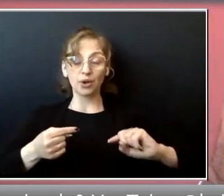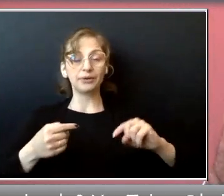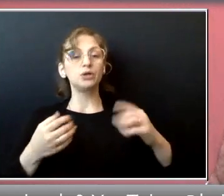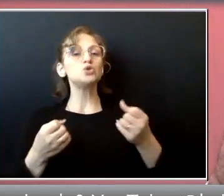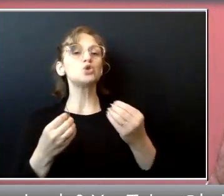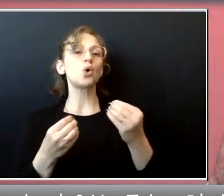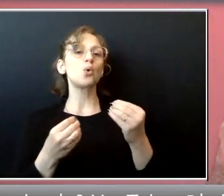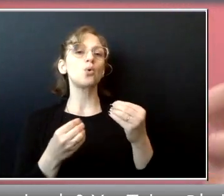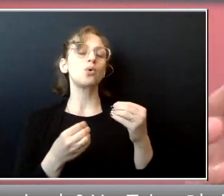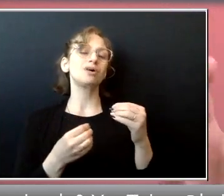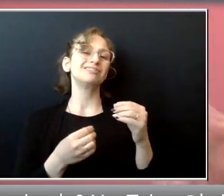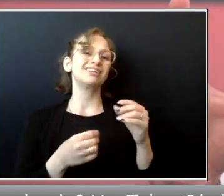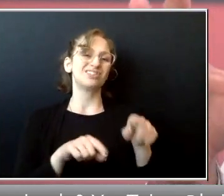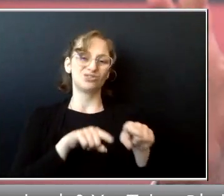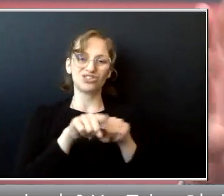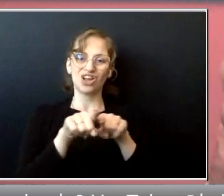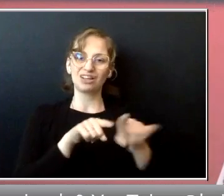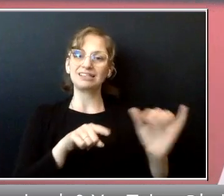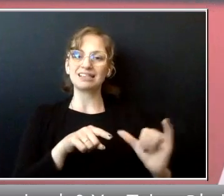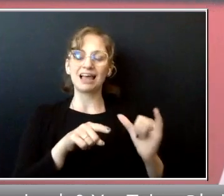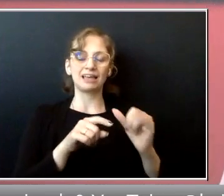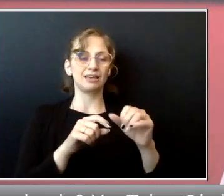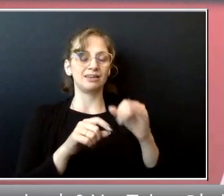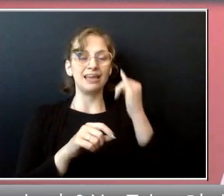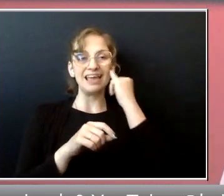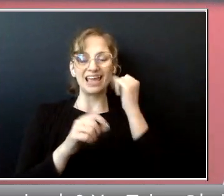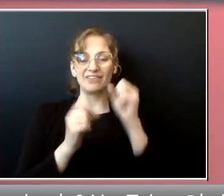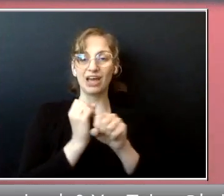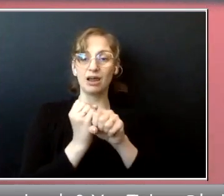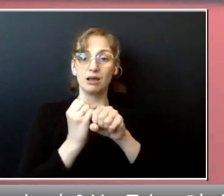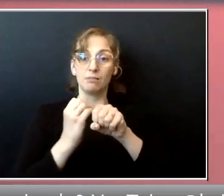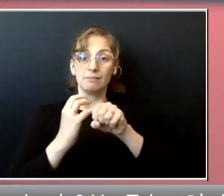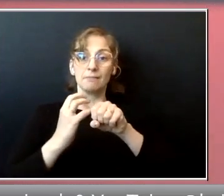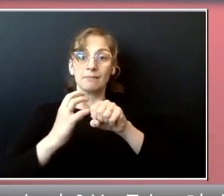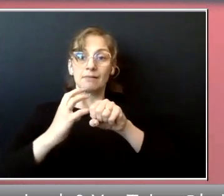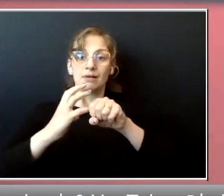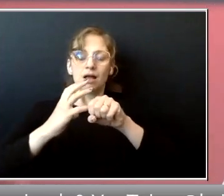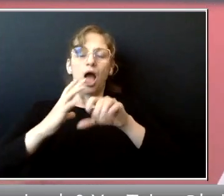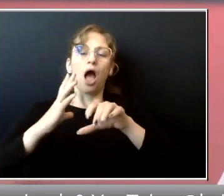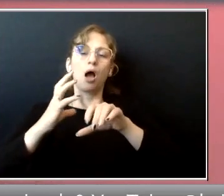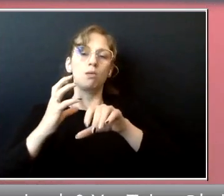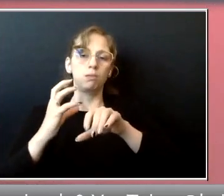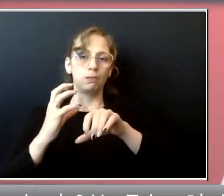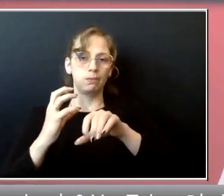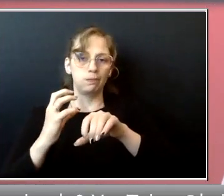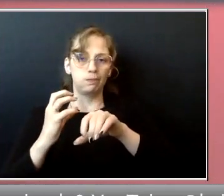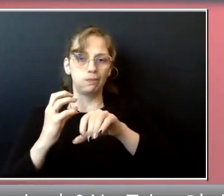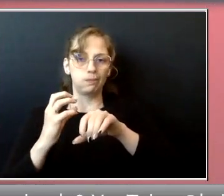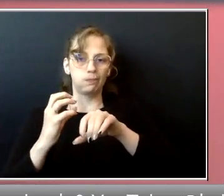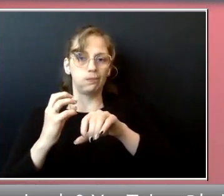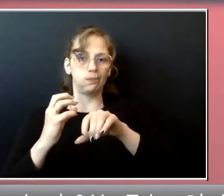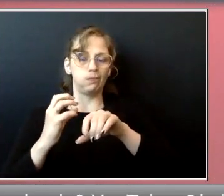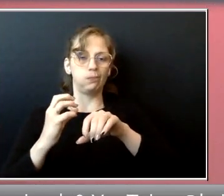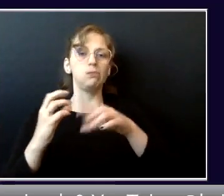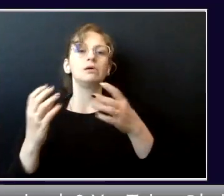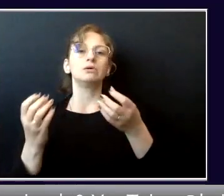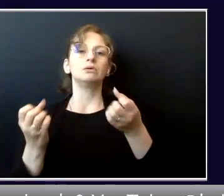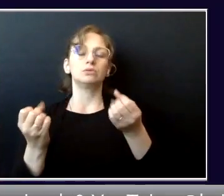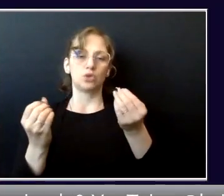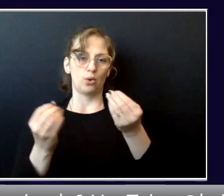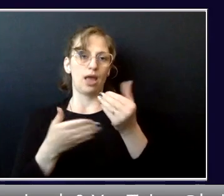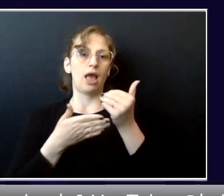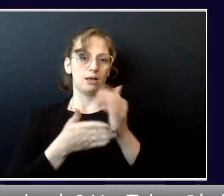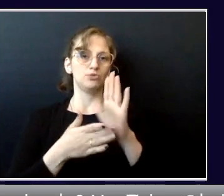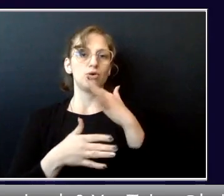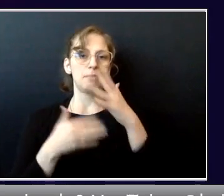like squeezing that water balloon. So it takes the pressure off the sides of the wall, can decrease the inflammation and help the blood flow up your leg. Do you wear those,